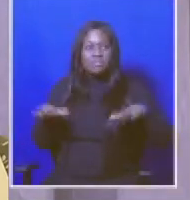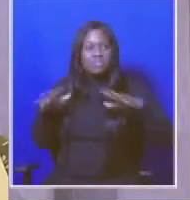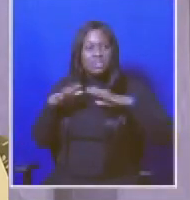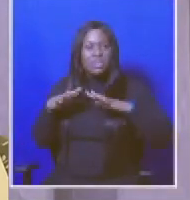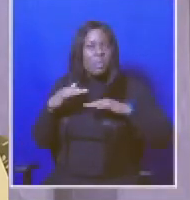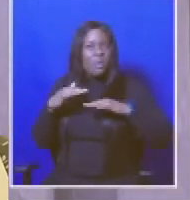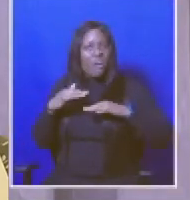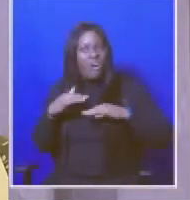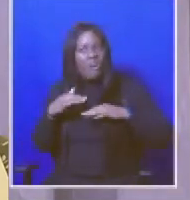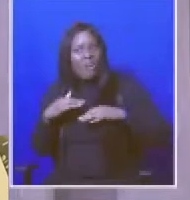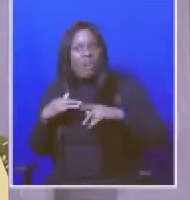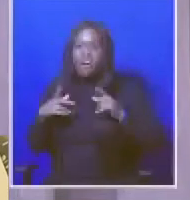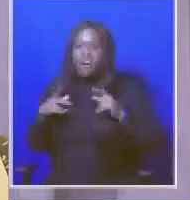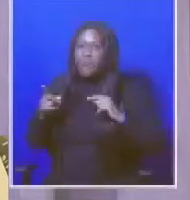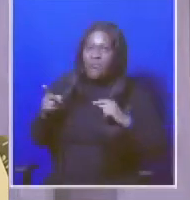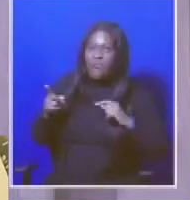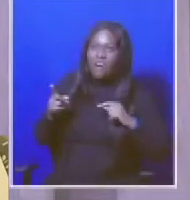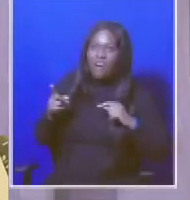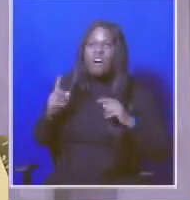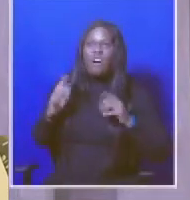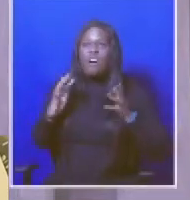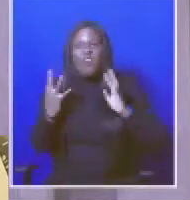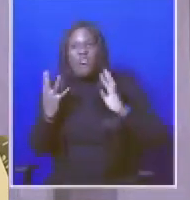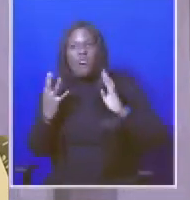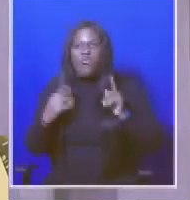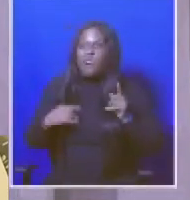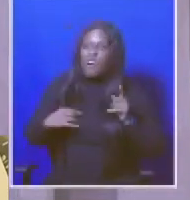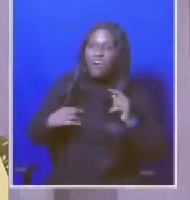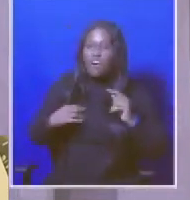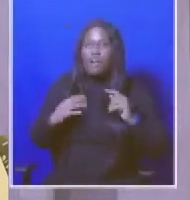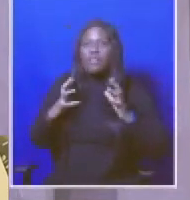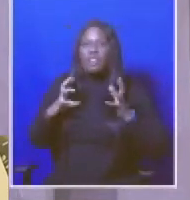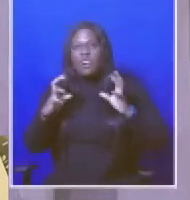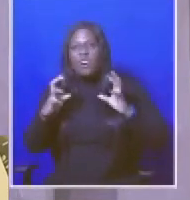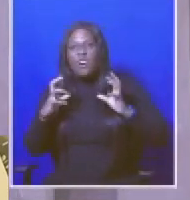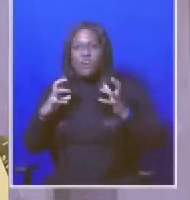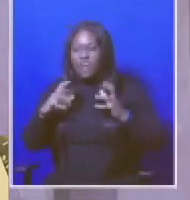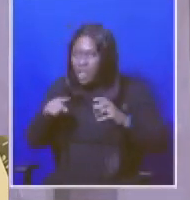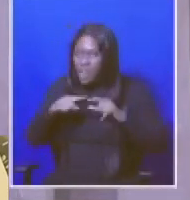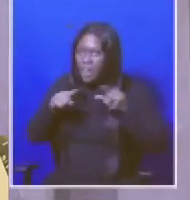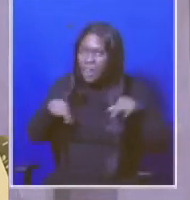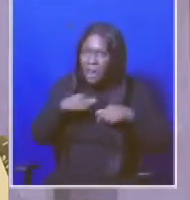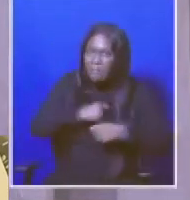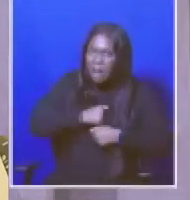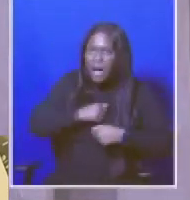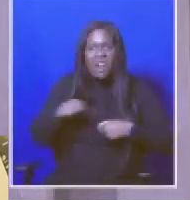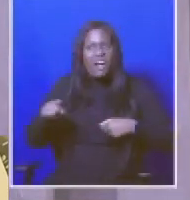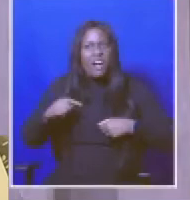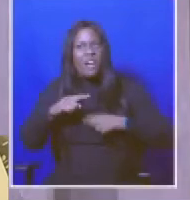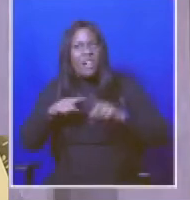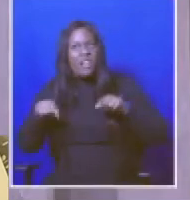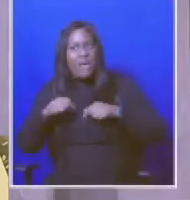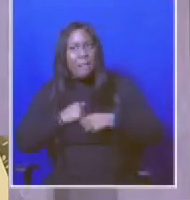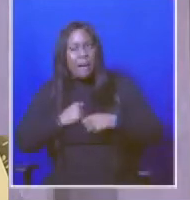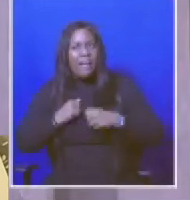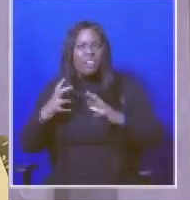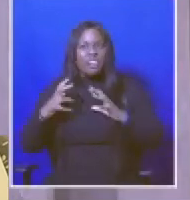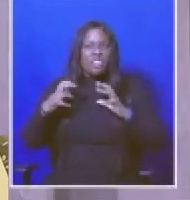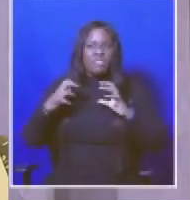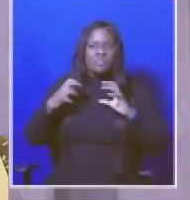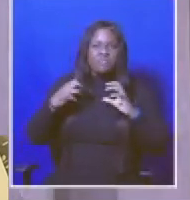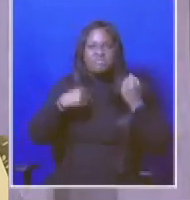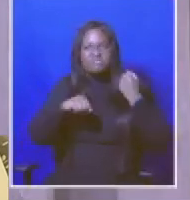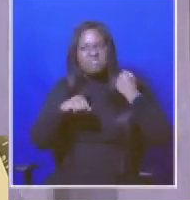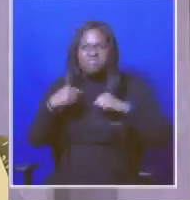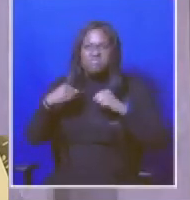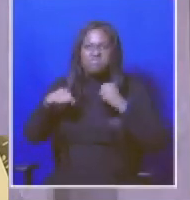agree on the use of land or who belong to that particular area. And those tend